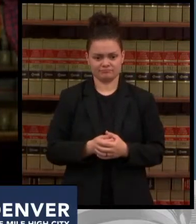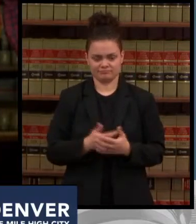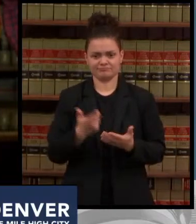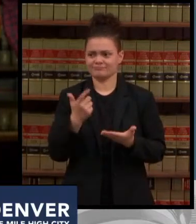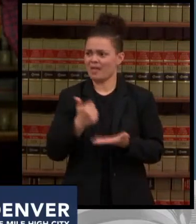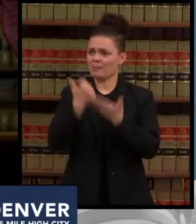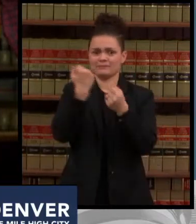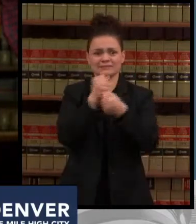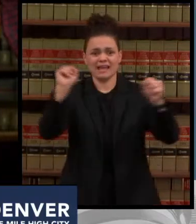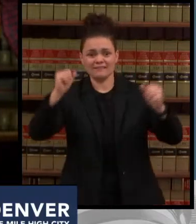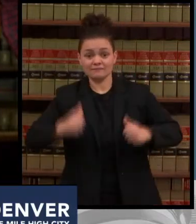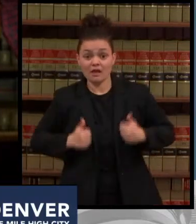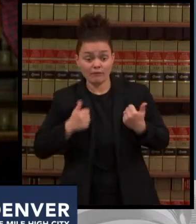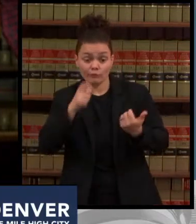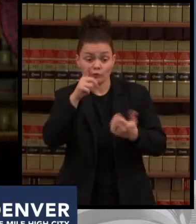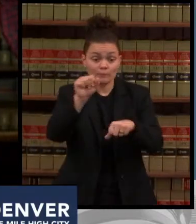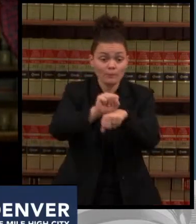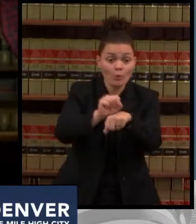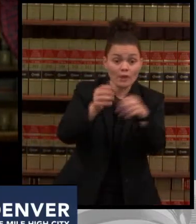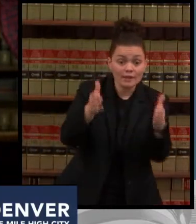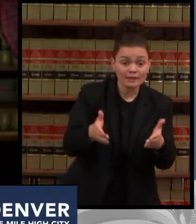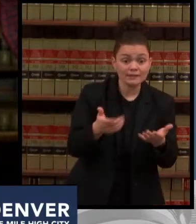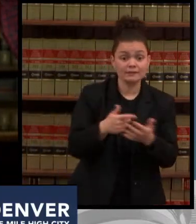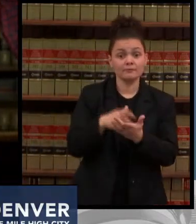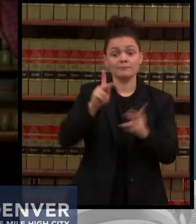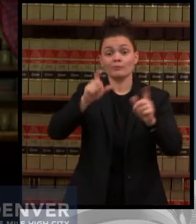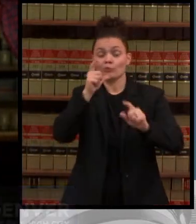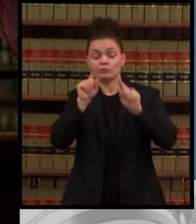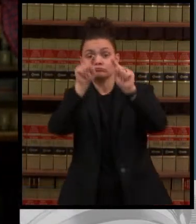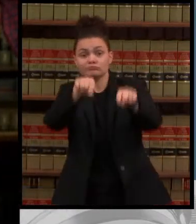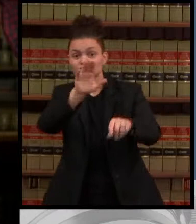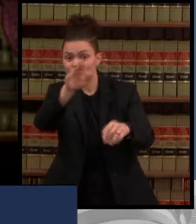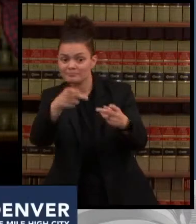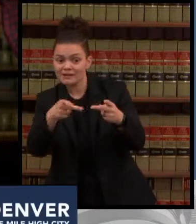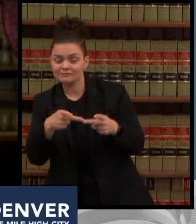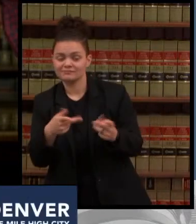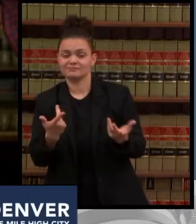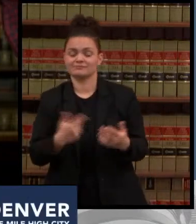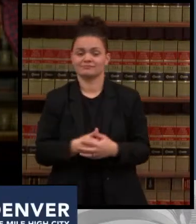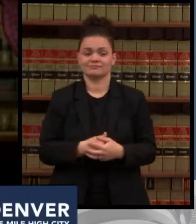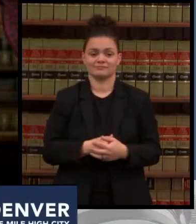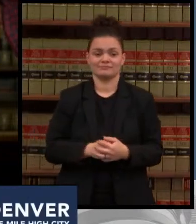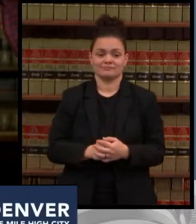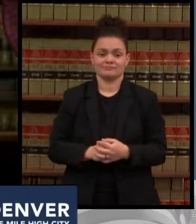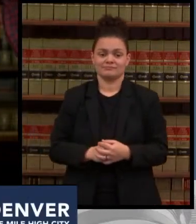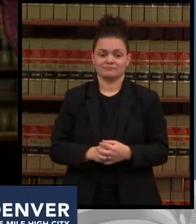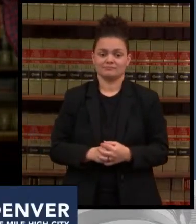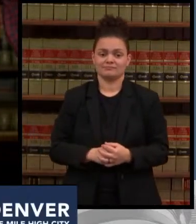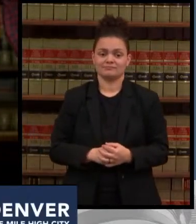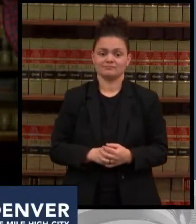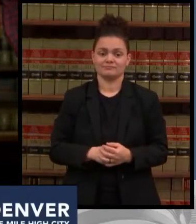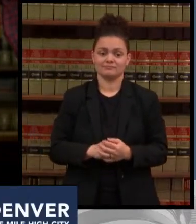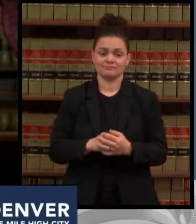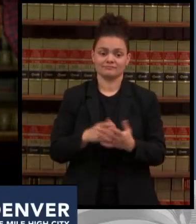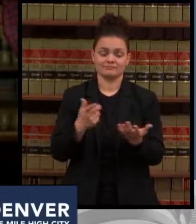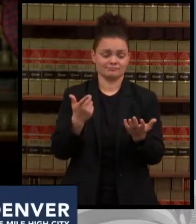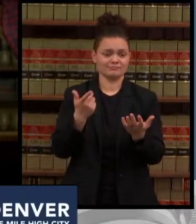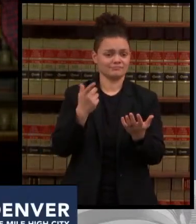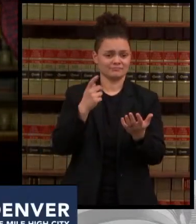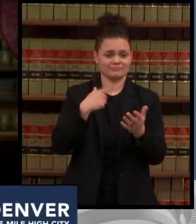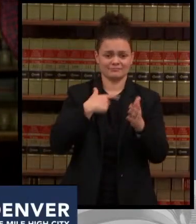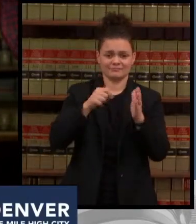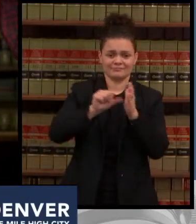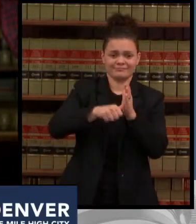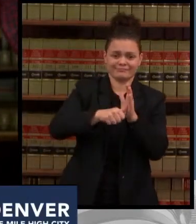our hospitals. Again, either implement a Vax Check system. Many of us today have on our phones and our persons